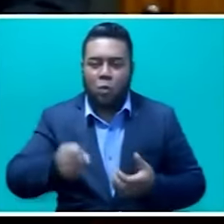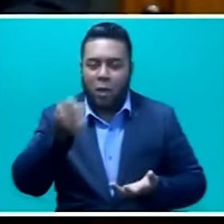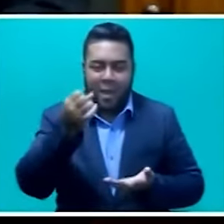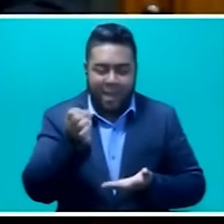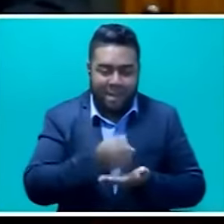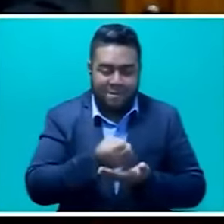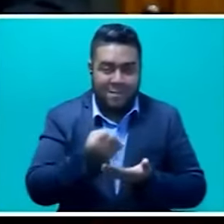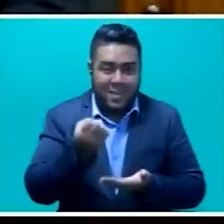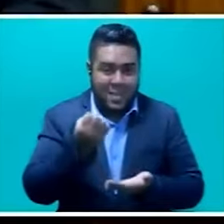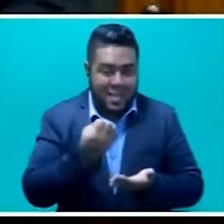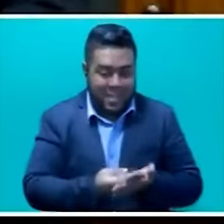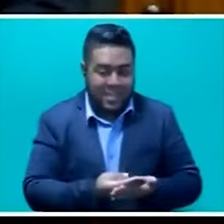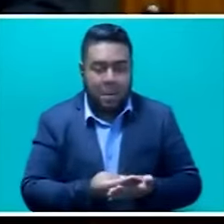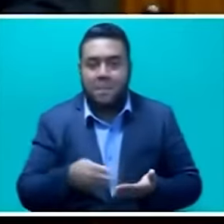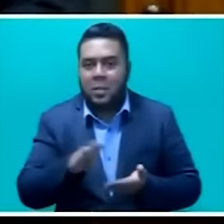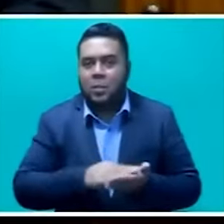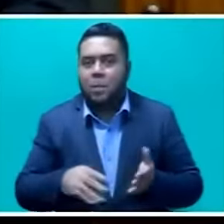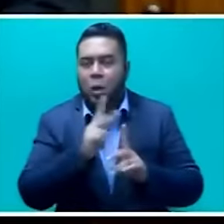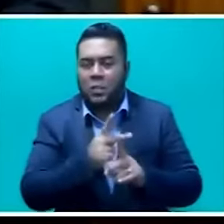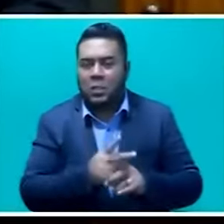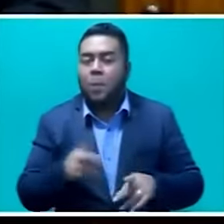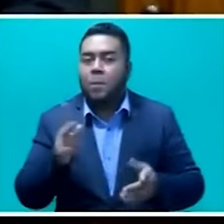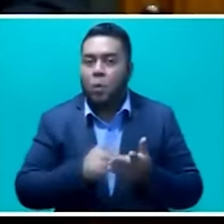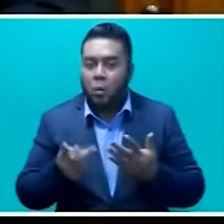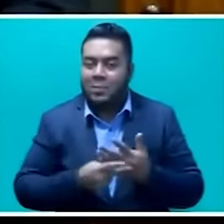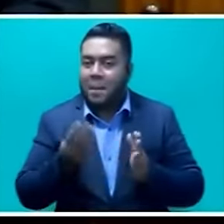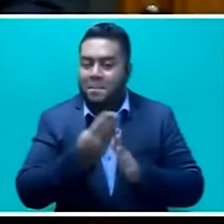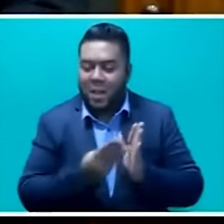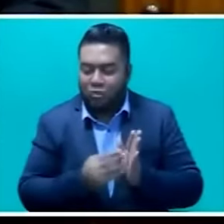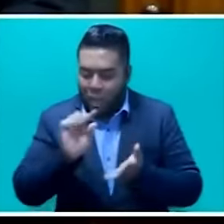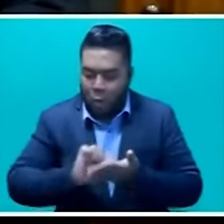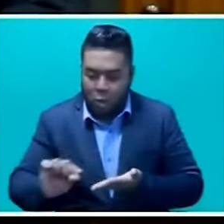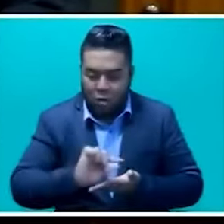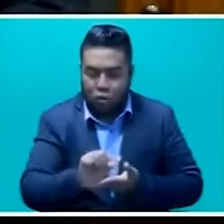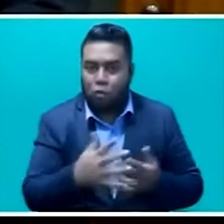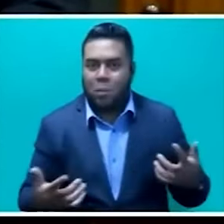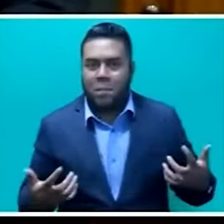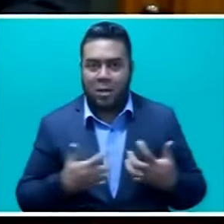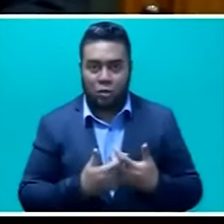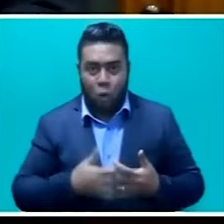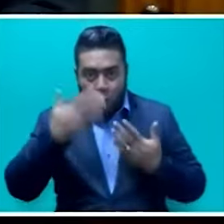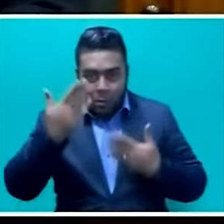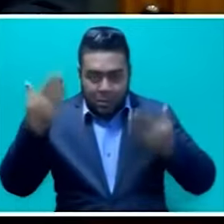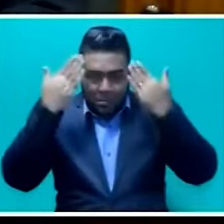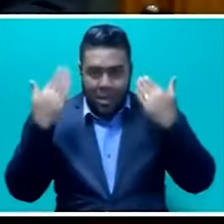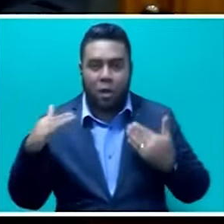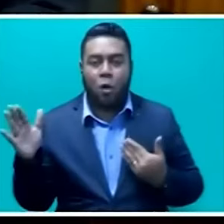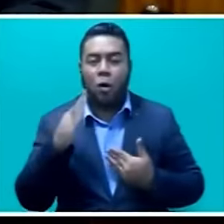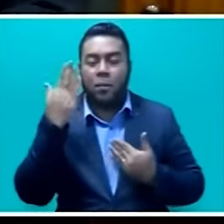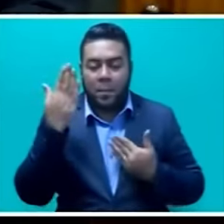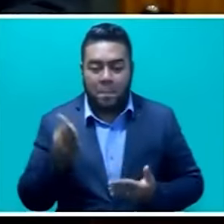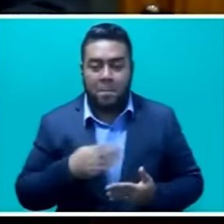policies, programs, and budget allocations. This, Honourable Speaker and Honourable Members of Parliament, is the first